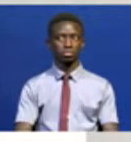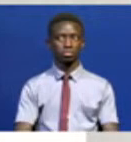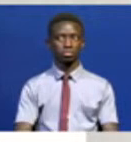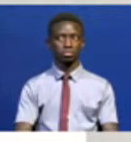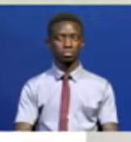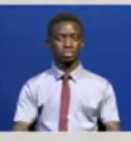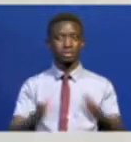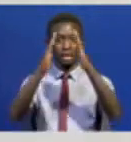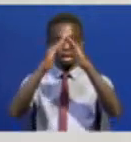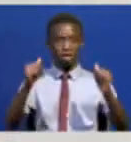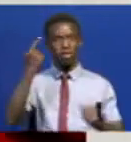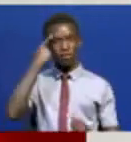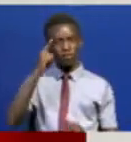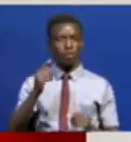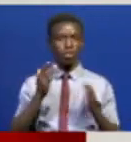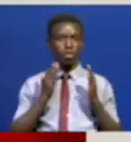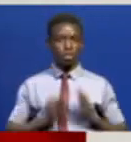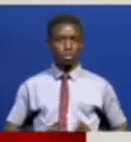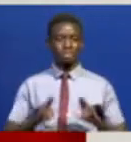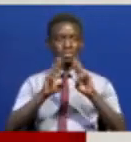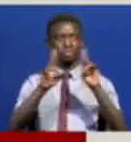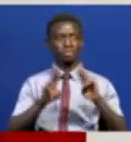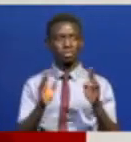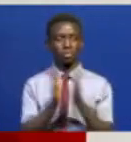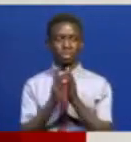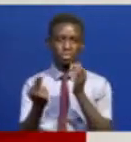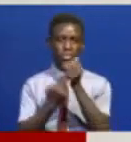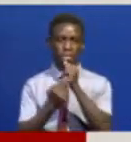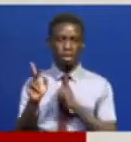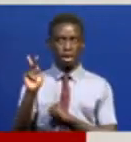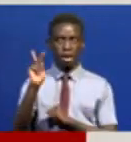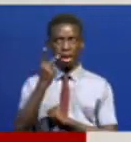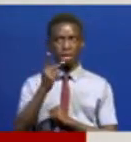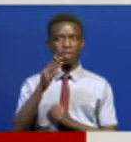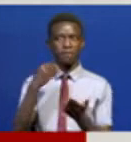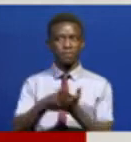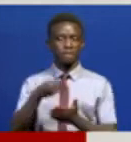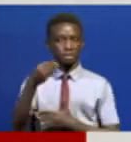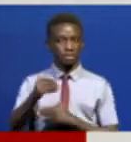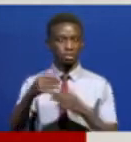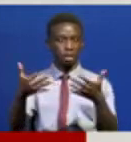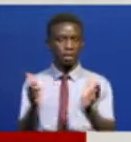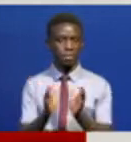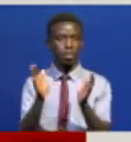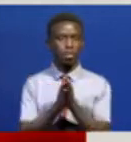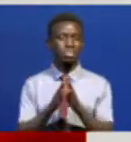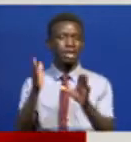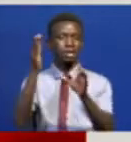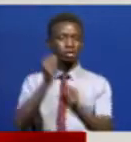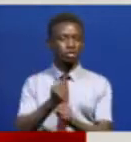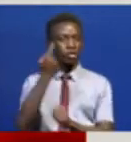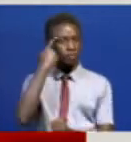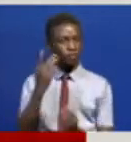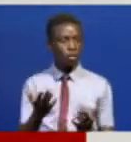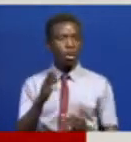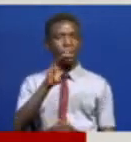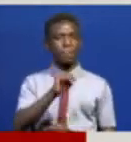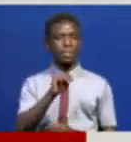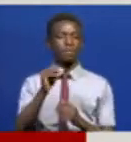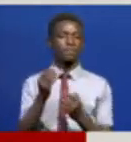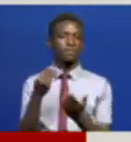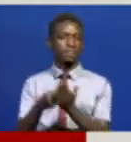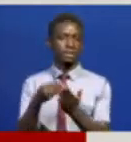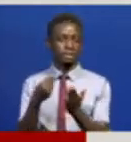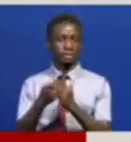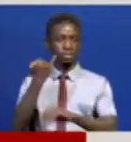and Habitat for Humanity International in partnership with the Kenya Mortgage Refinance Company and the Association of Microfinance Institutions